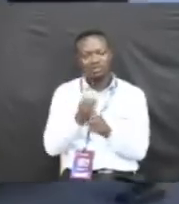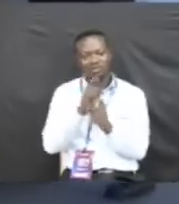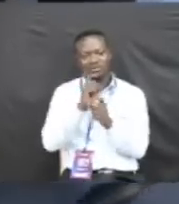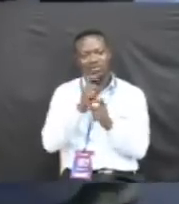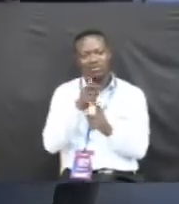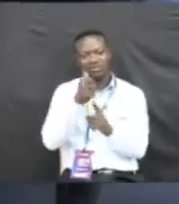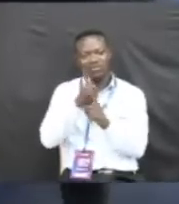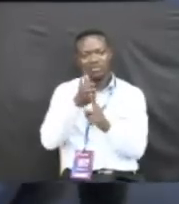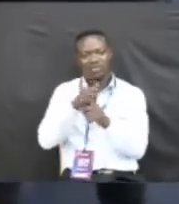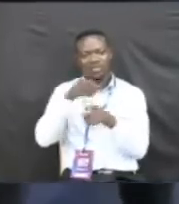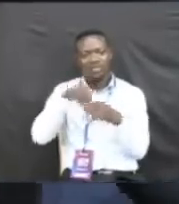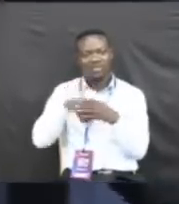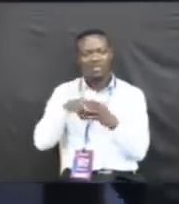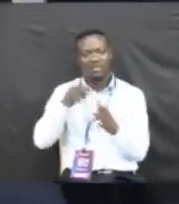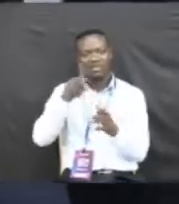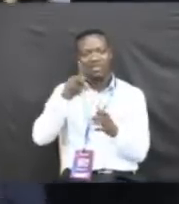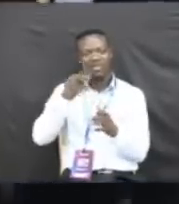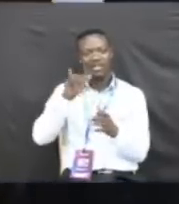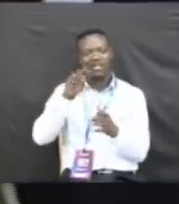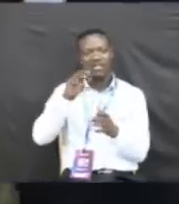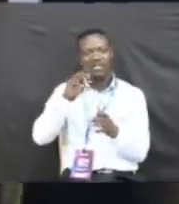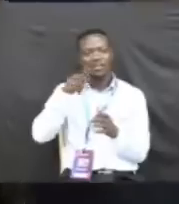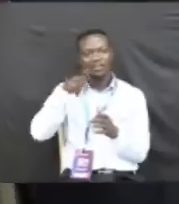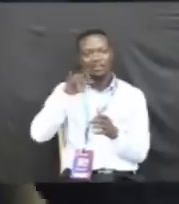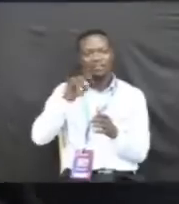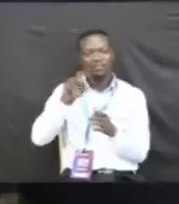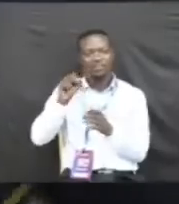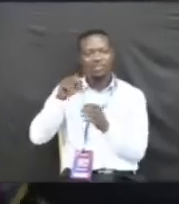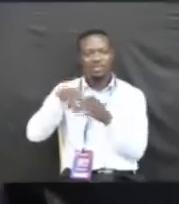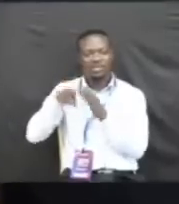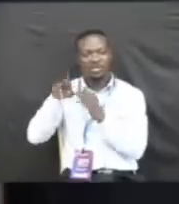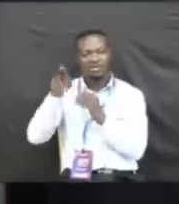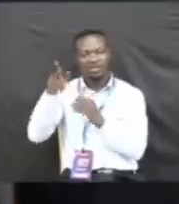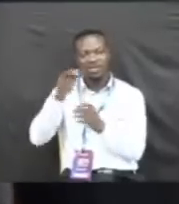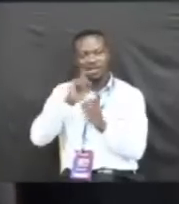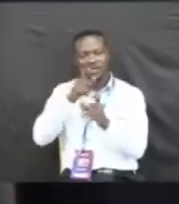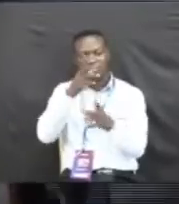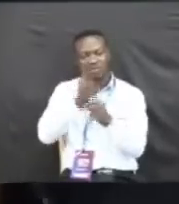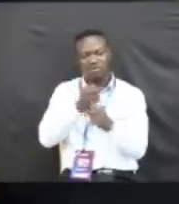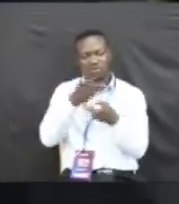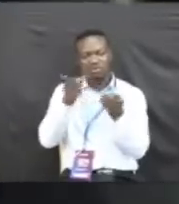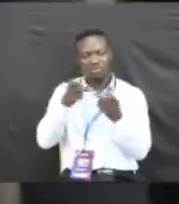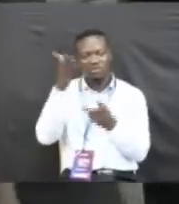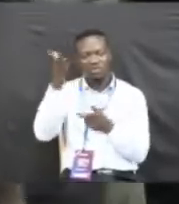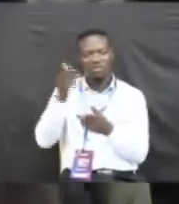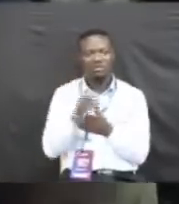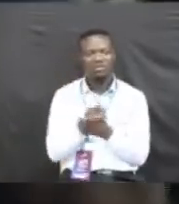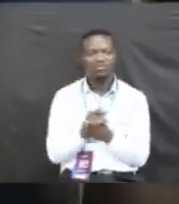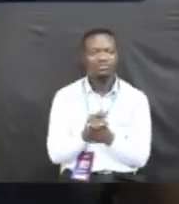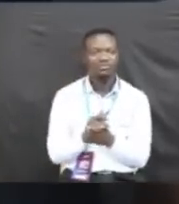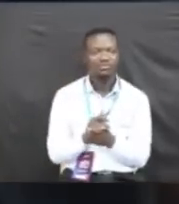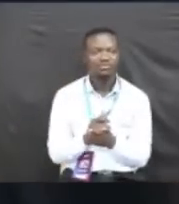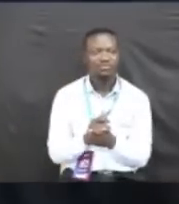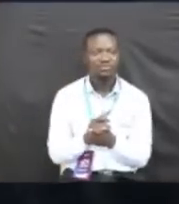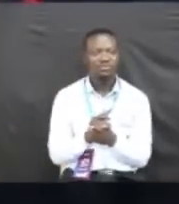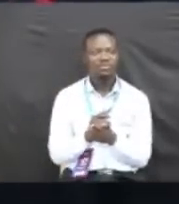ceremony held at Kiski Gold Coast Hotel in Ara October 2022